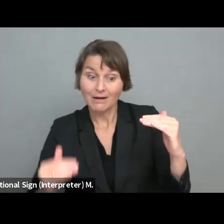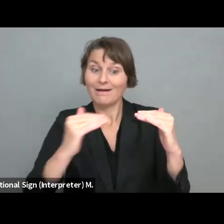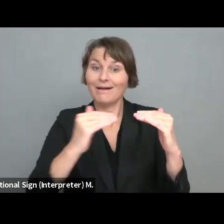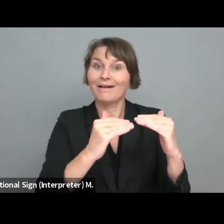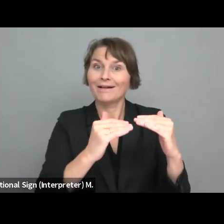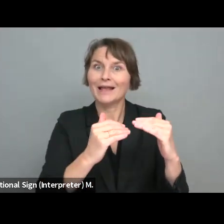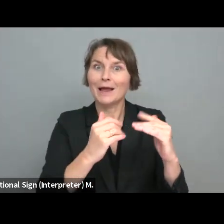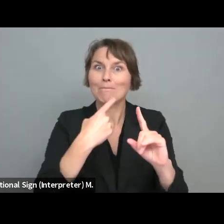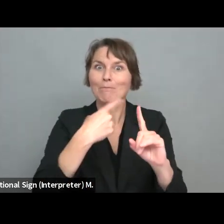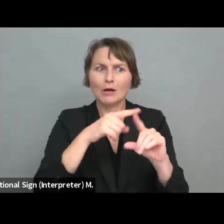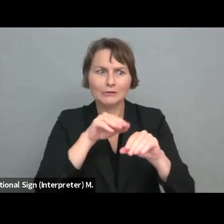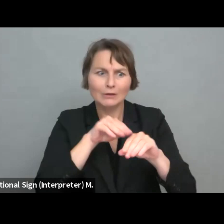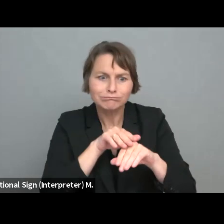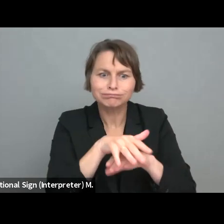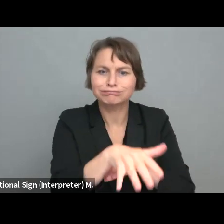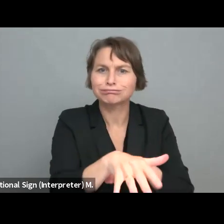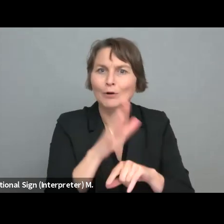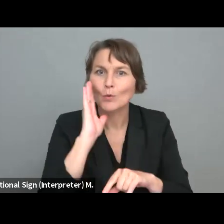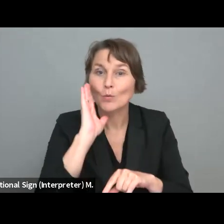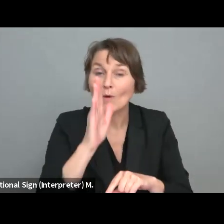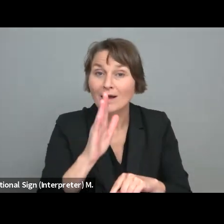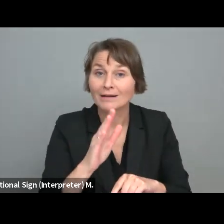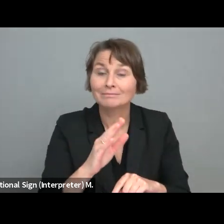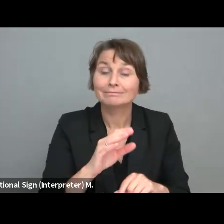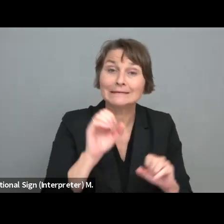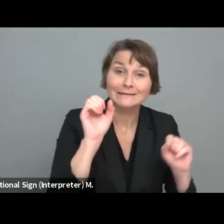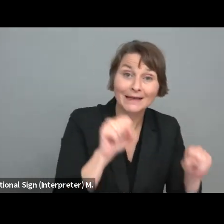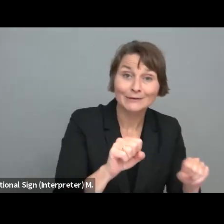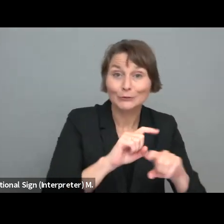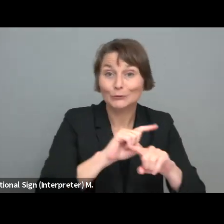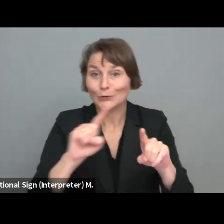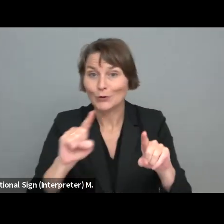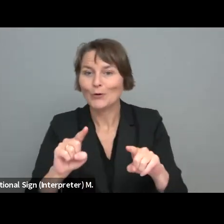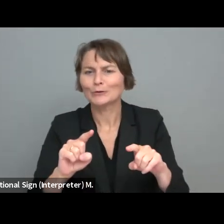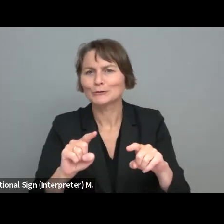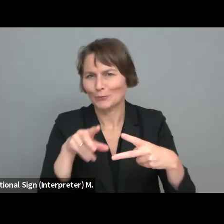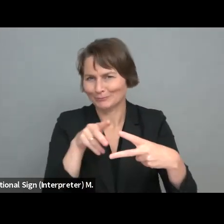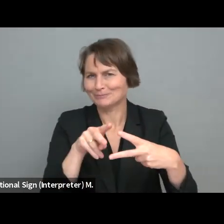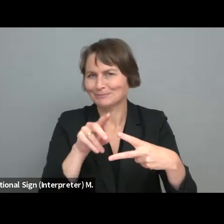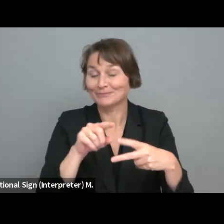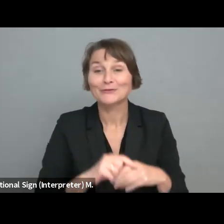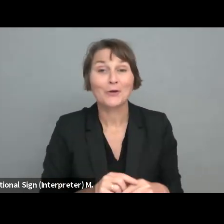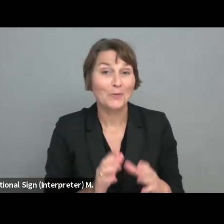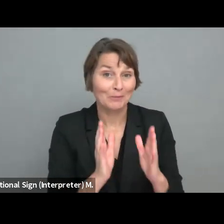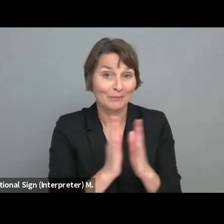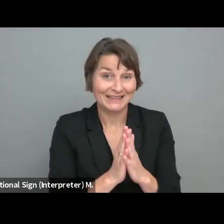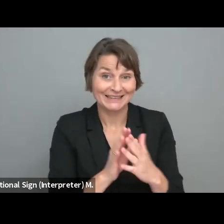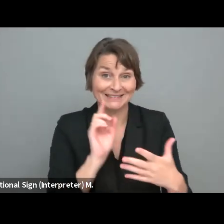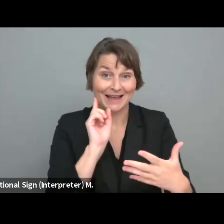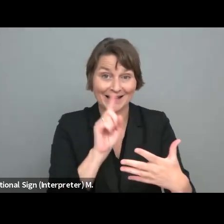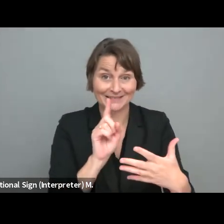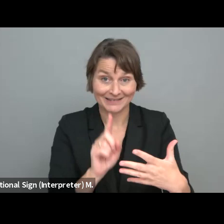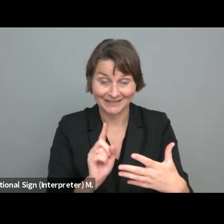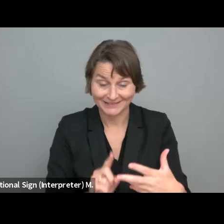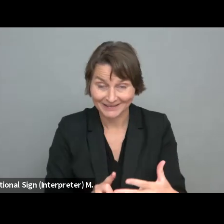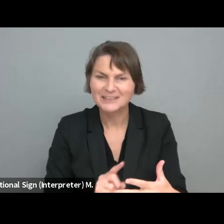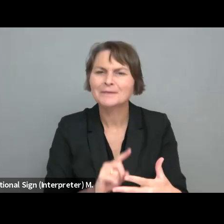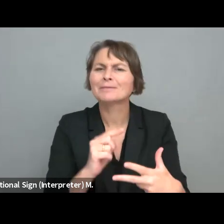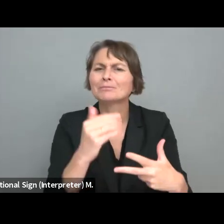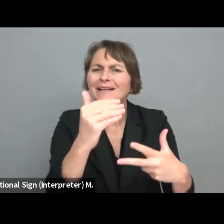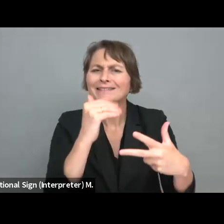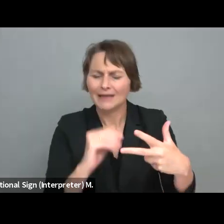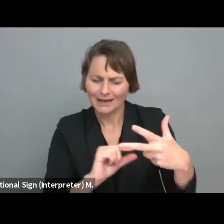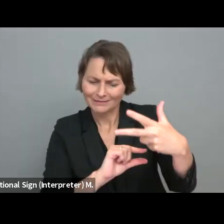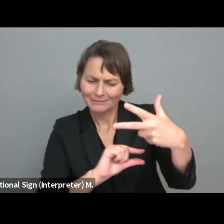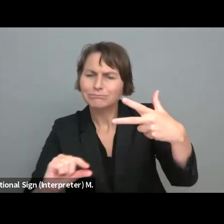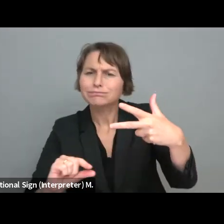from closing the gender pay gap? Yes or no? So please quickly take your poll. Remember to press the submit button at the bottom of